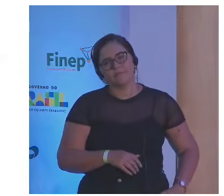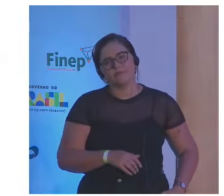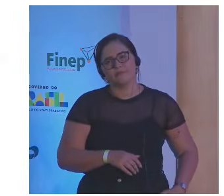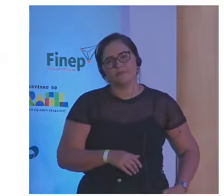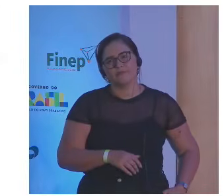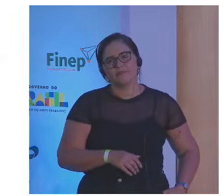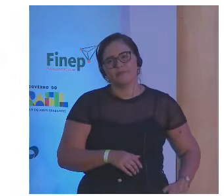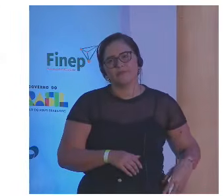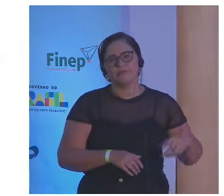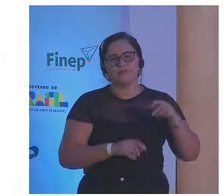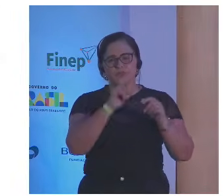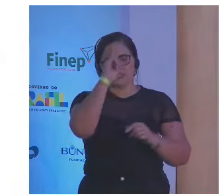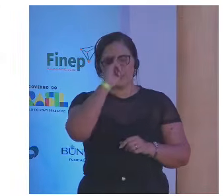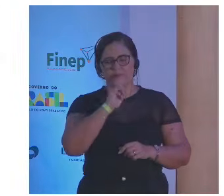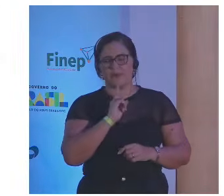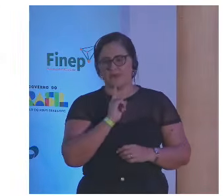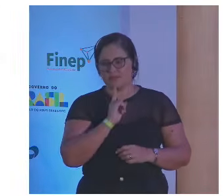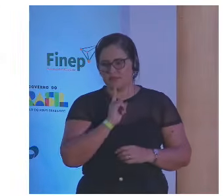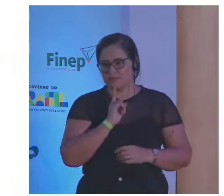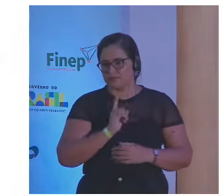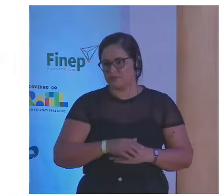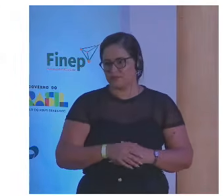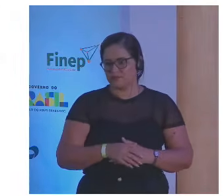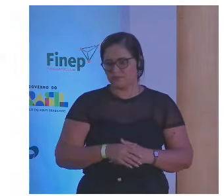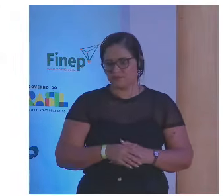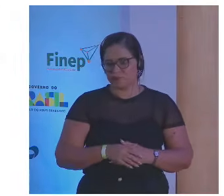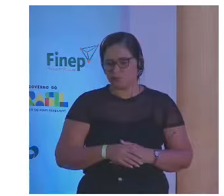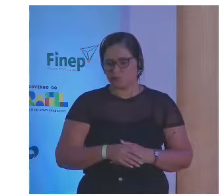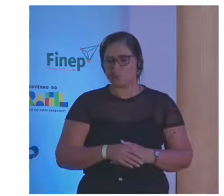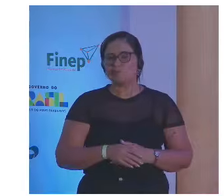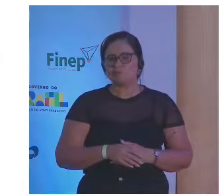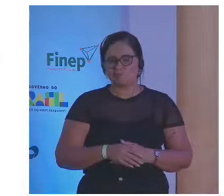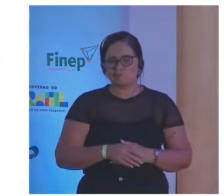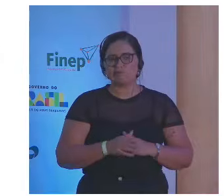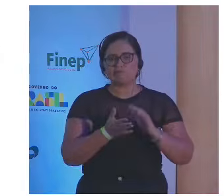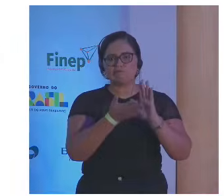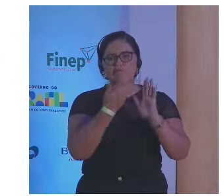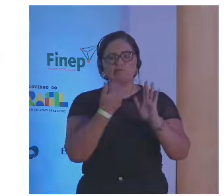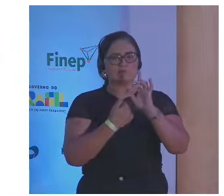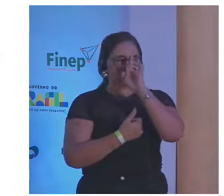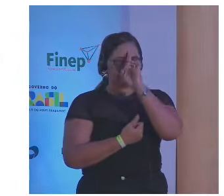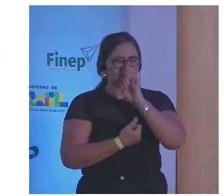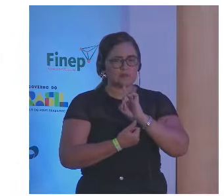Burton, who makes a business out of selling great-looking coral reefs.